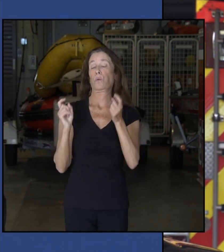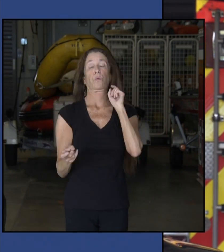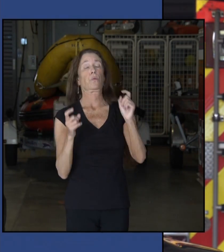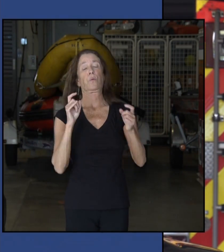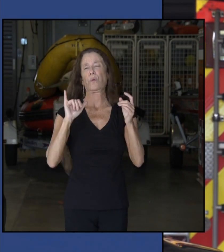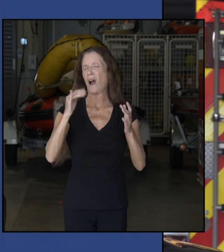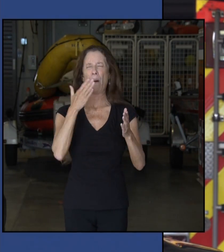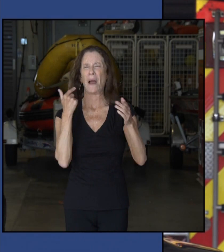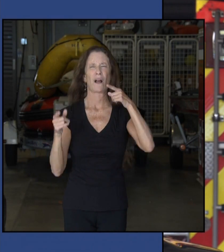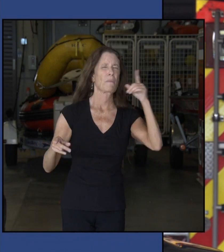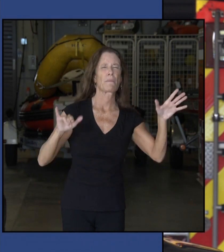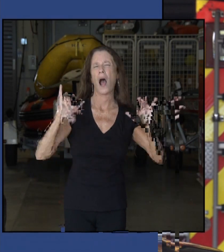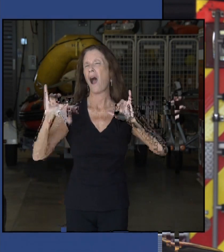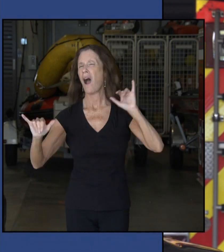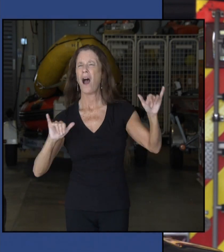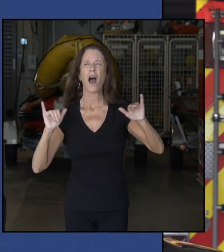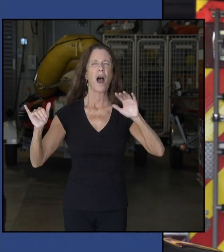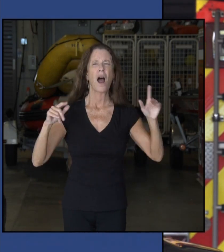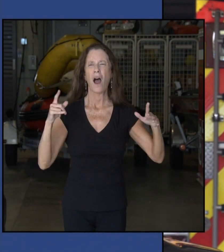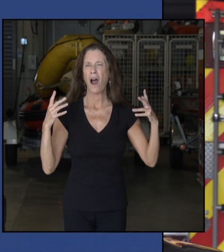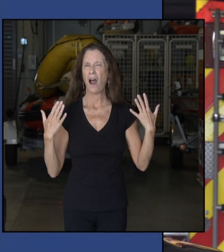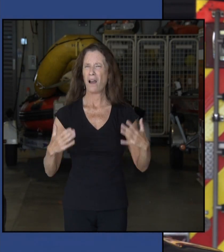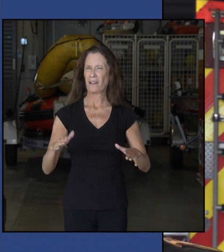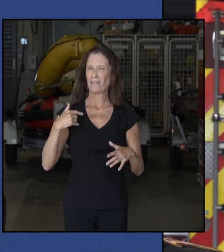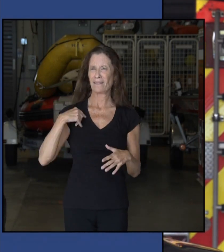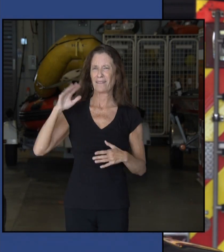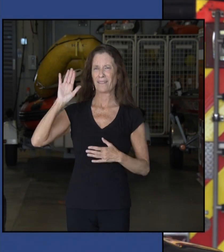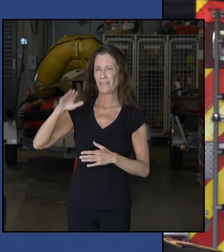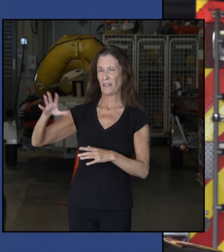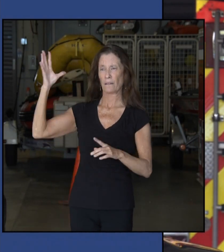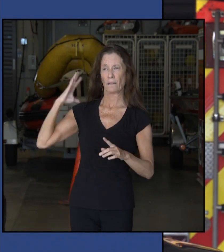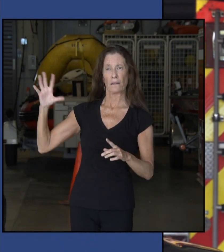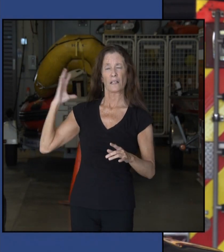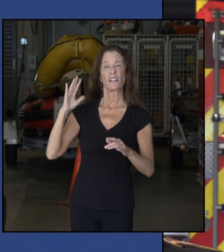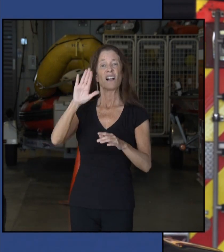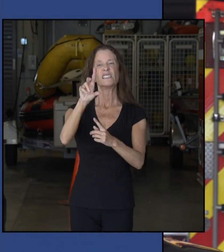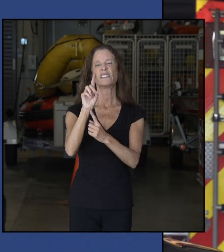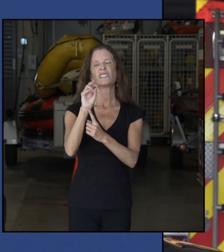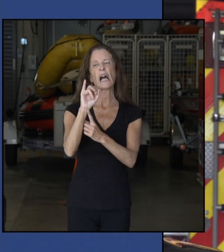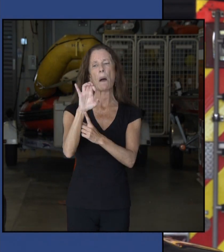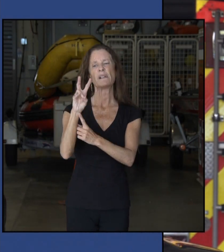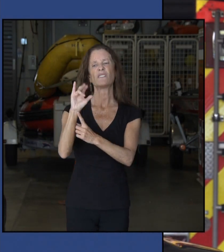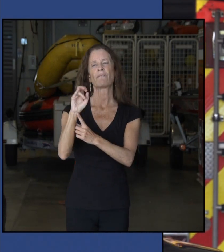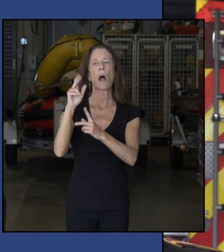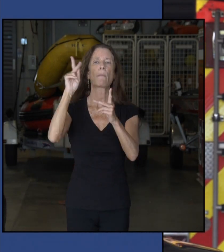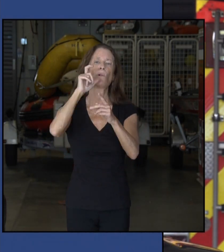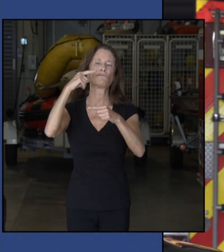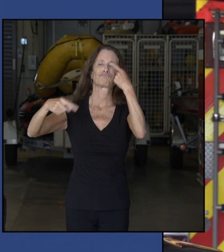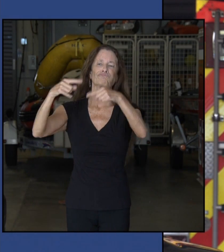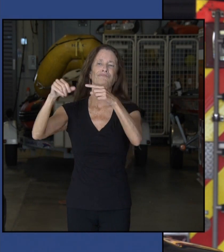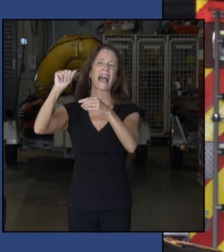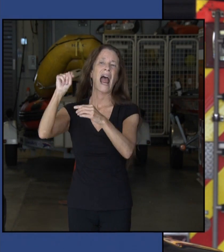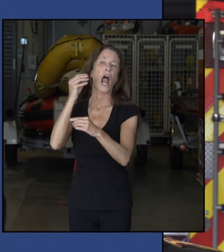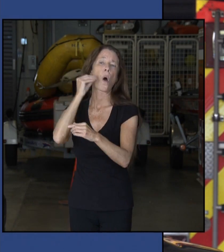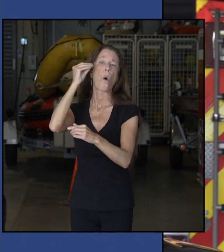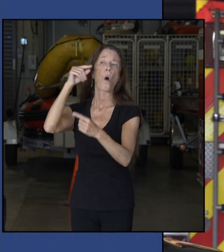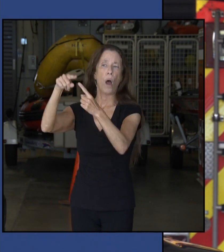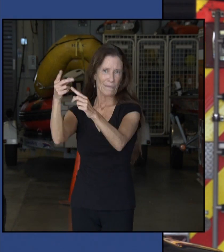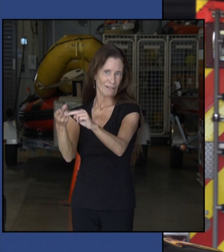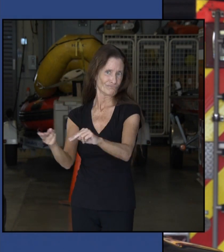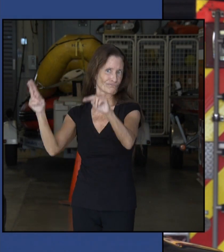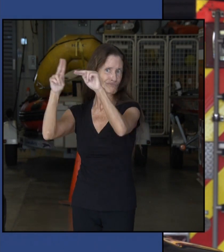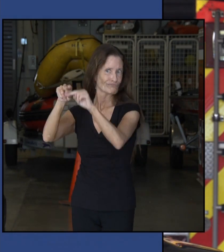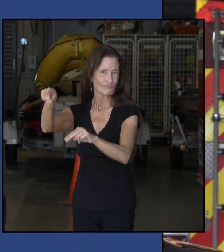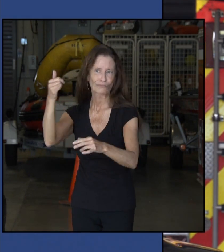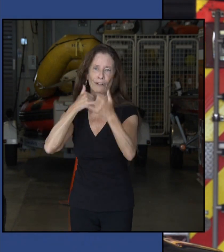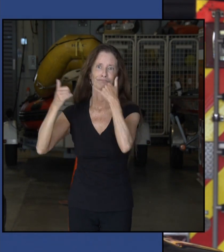domestic violence calls and arrests, an increase in mental health calls and referrals to county and community-based programs, an increase in aggressive driving